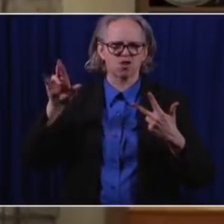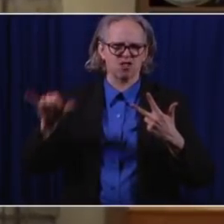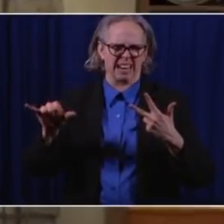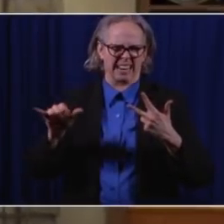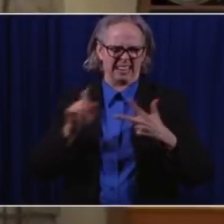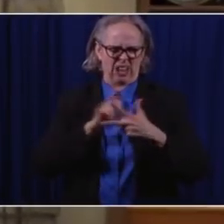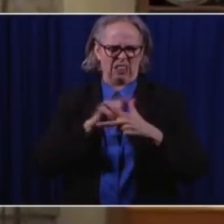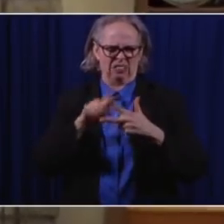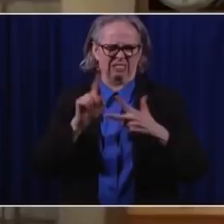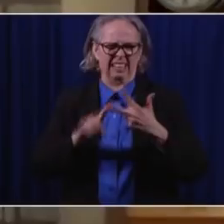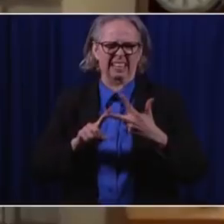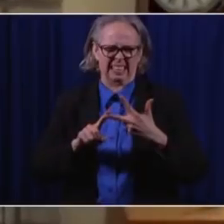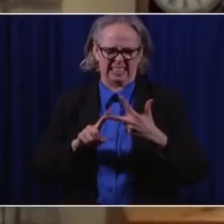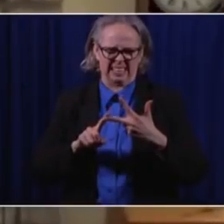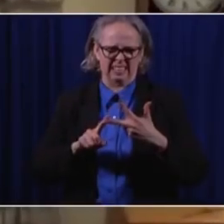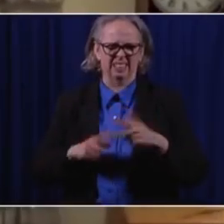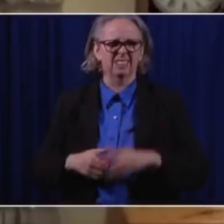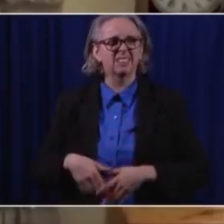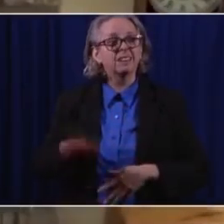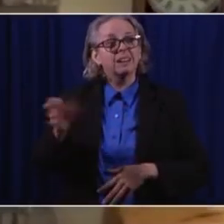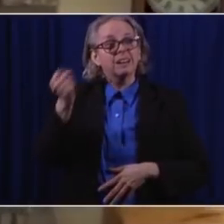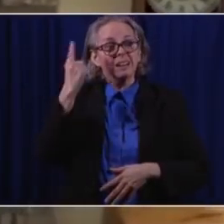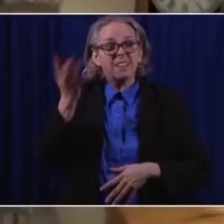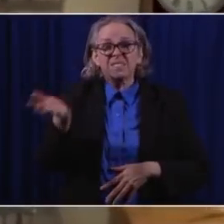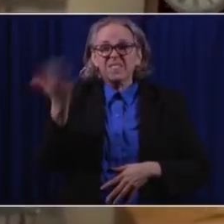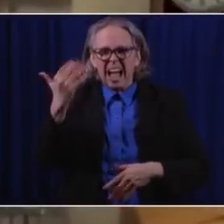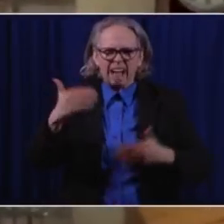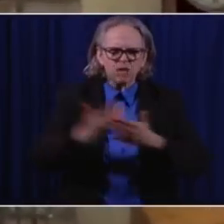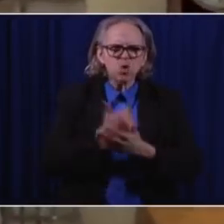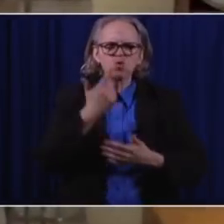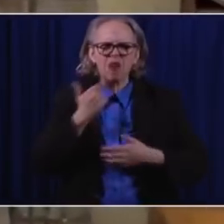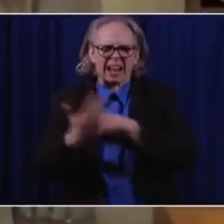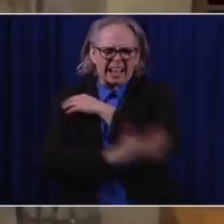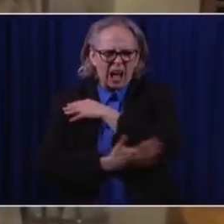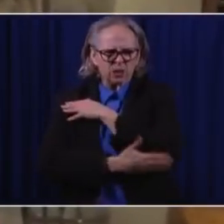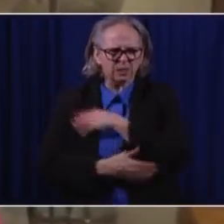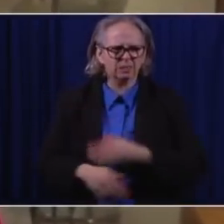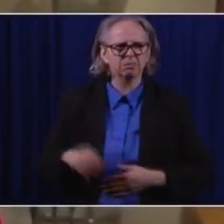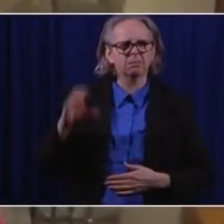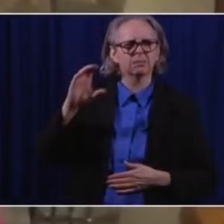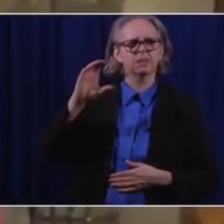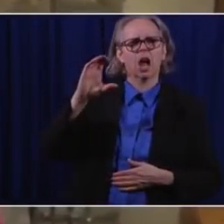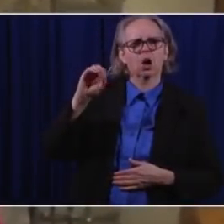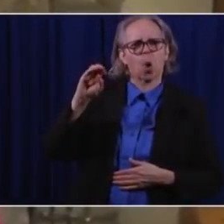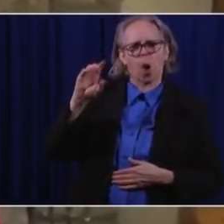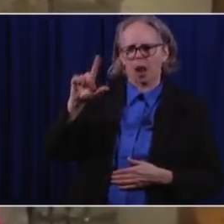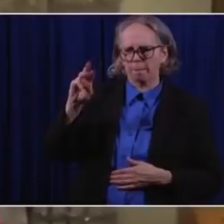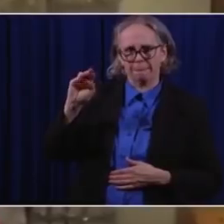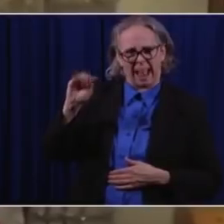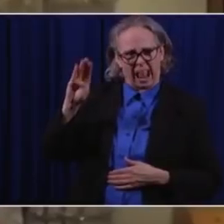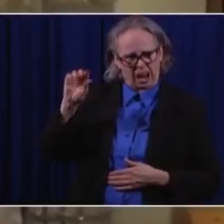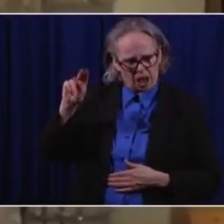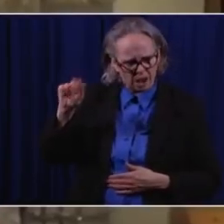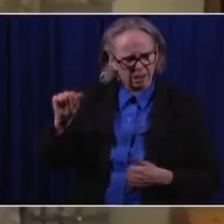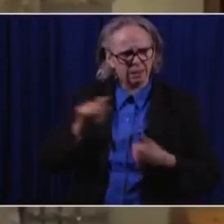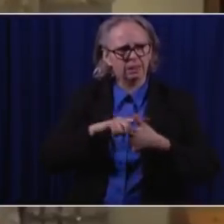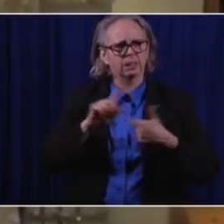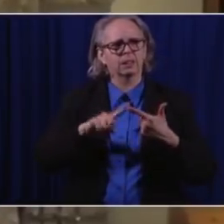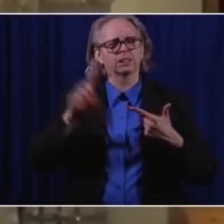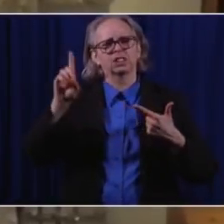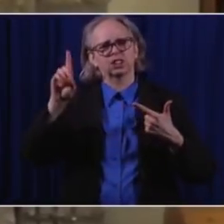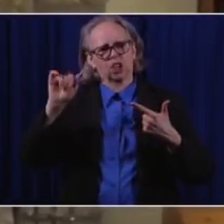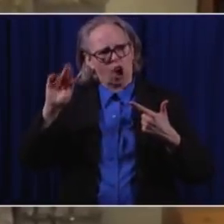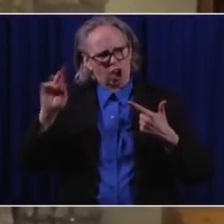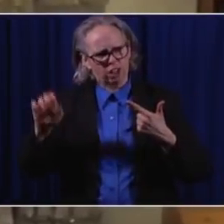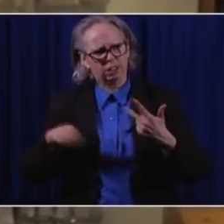We have 5 new red counties this week: Columbiana County, Darke, Fulton, Perry, and Van Wert. None of these